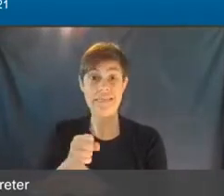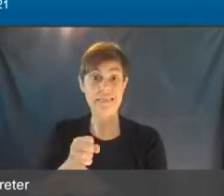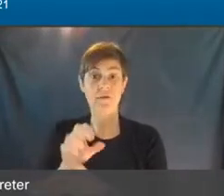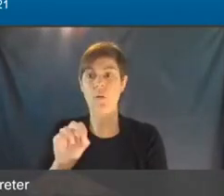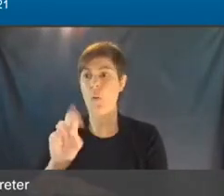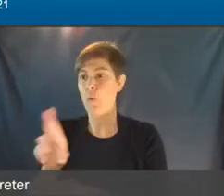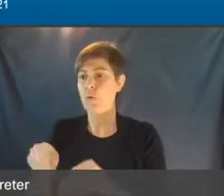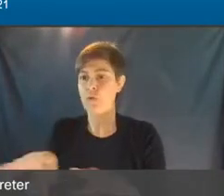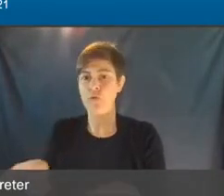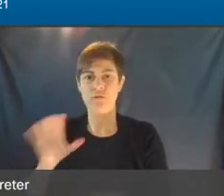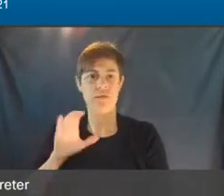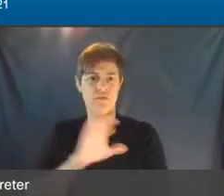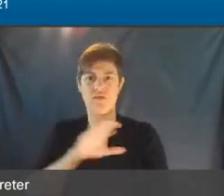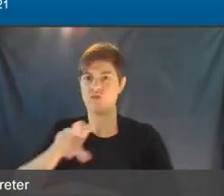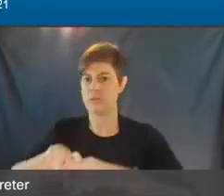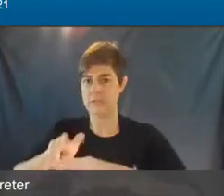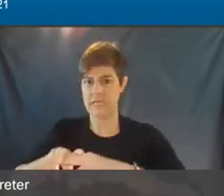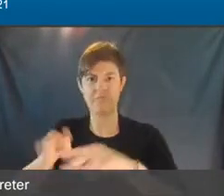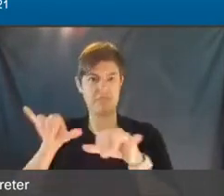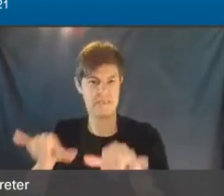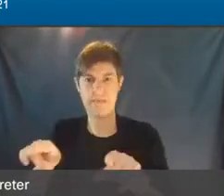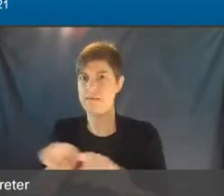seat.